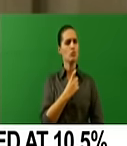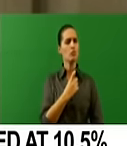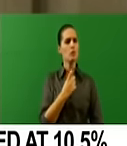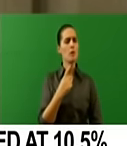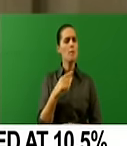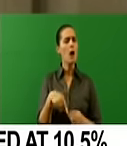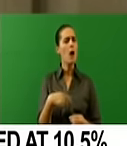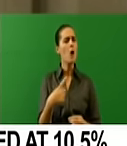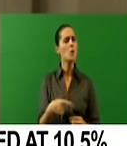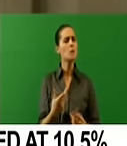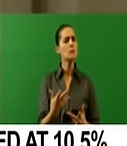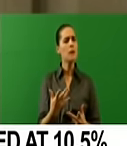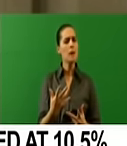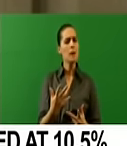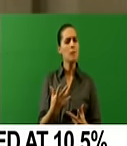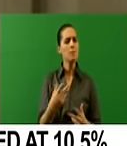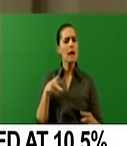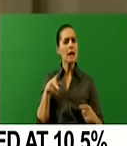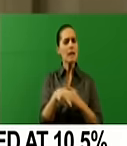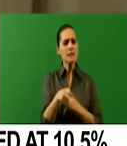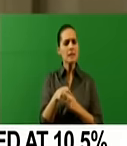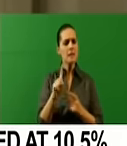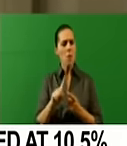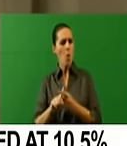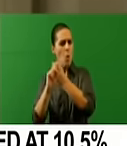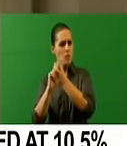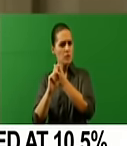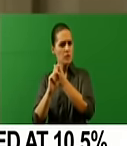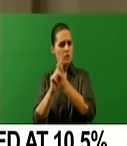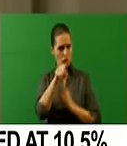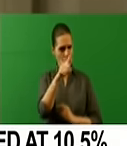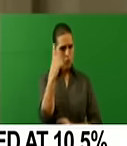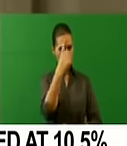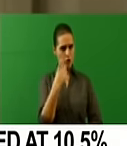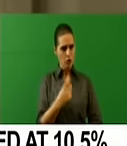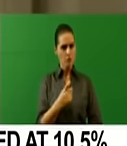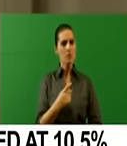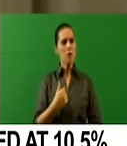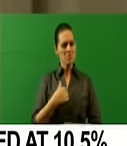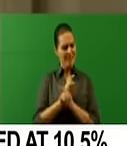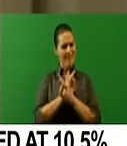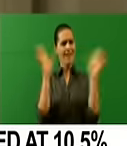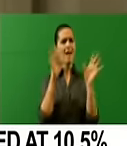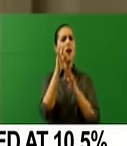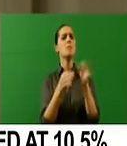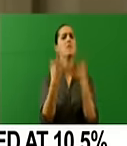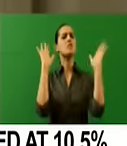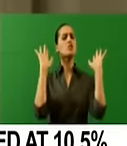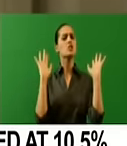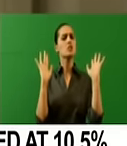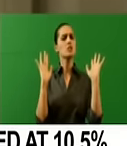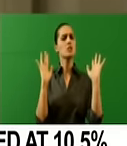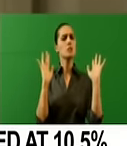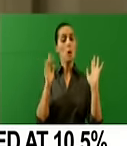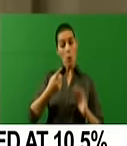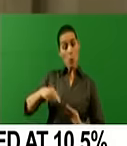a question of cutting and not holding? Well, I think that I had been very clear that when getting into